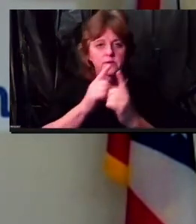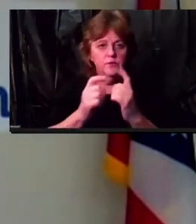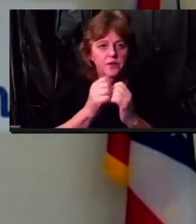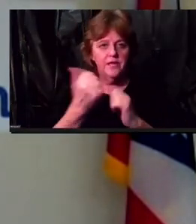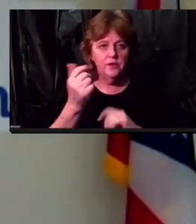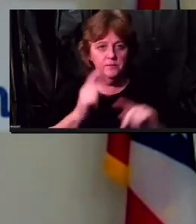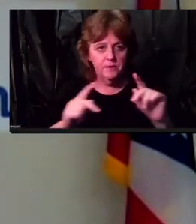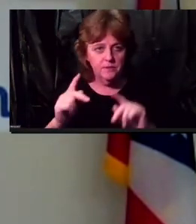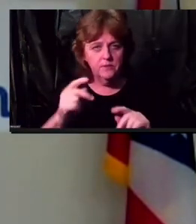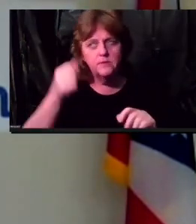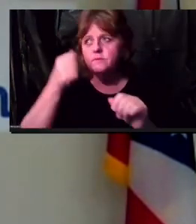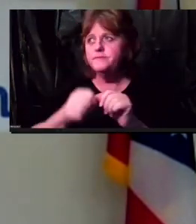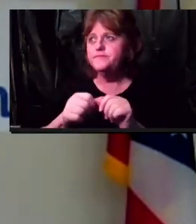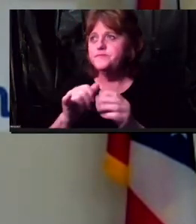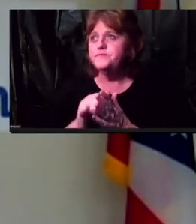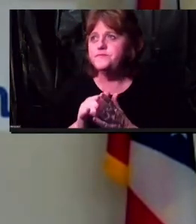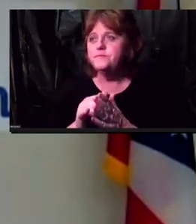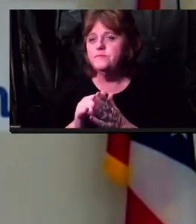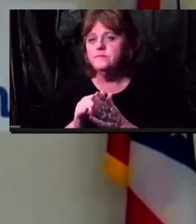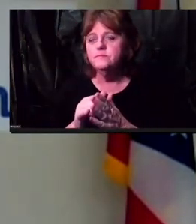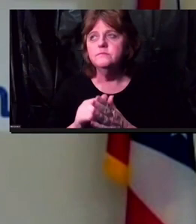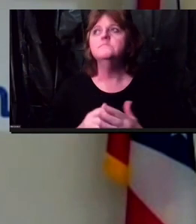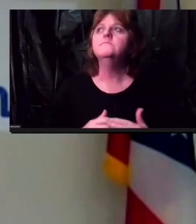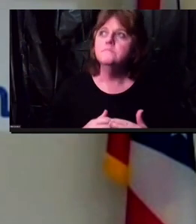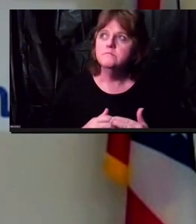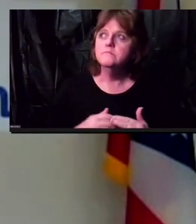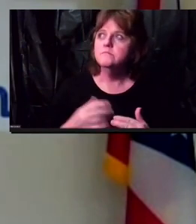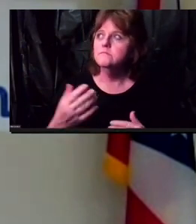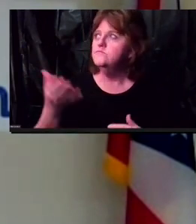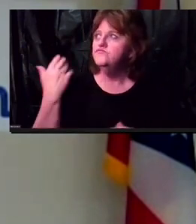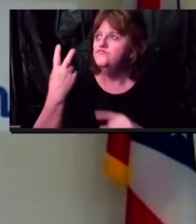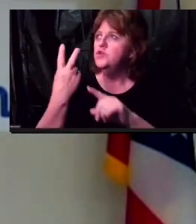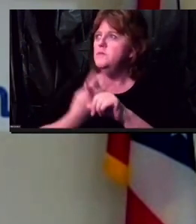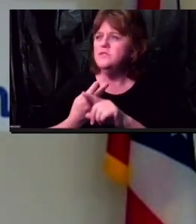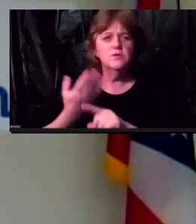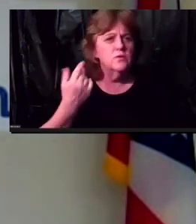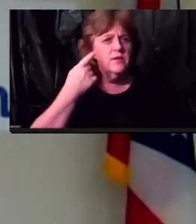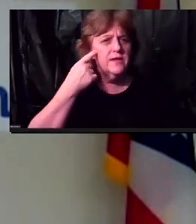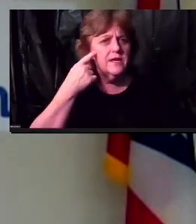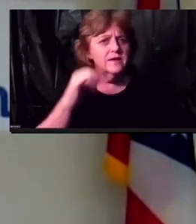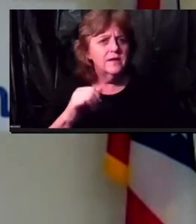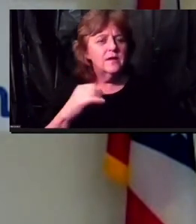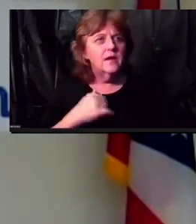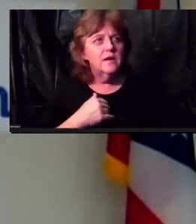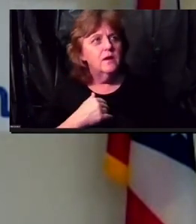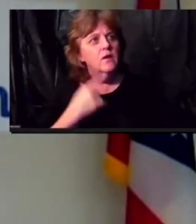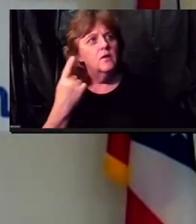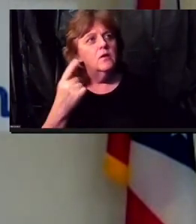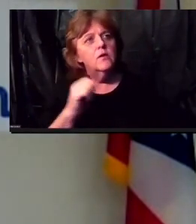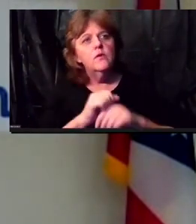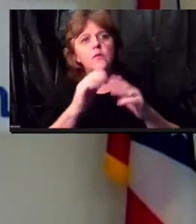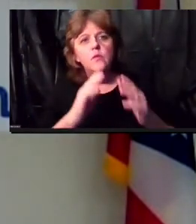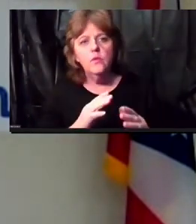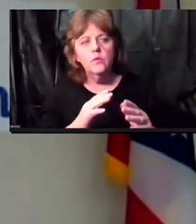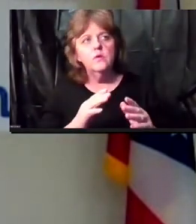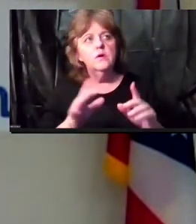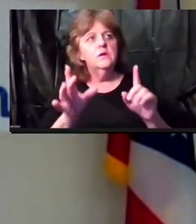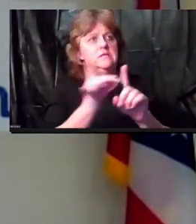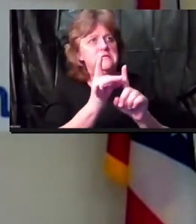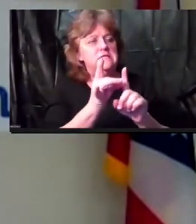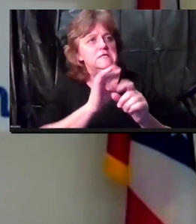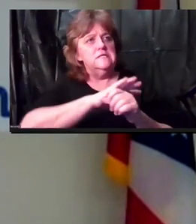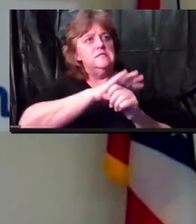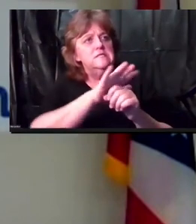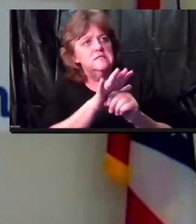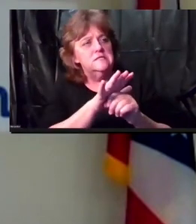you may recall that a few, I want to say maybe 2 months ago, we had one of our employees contract the